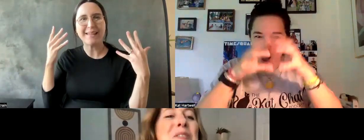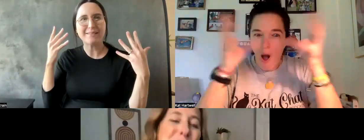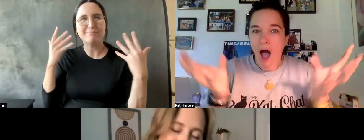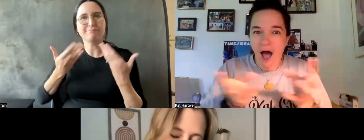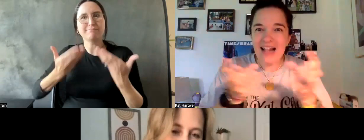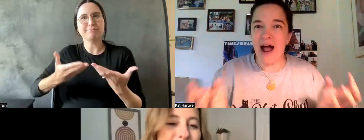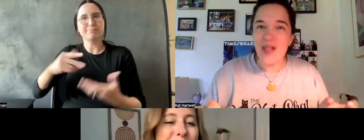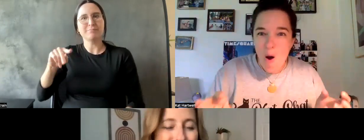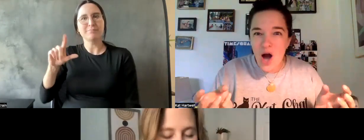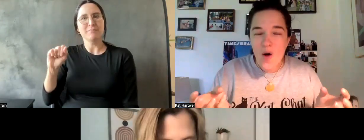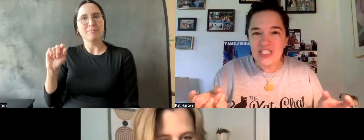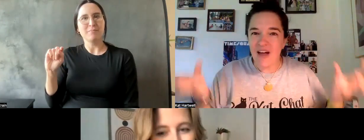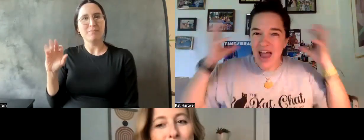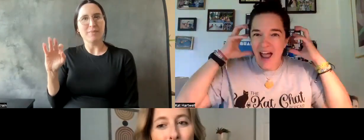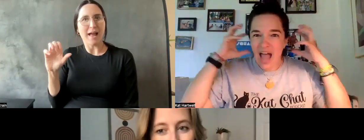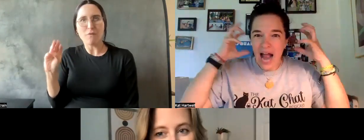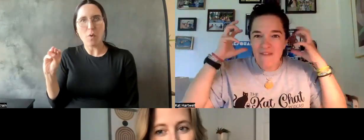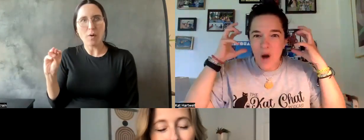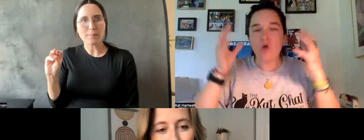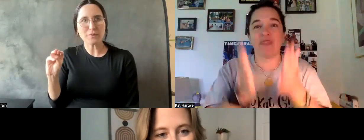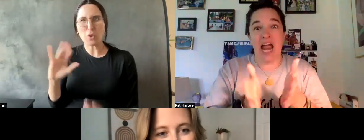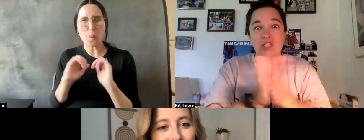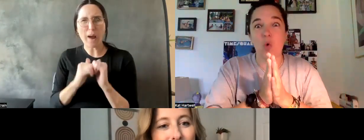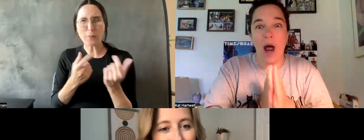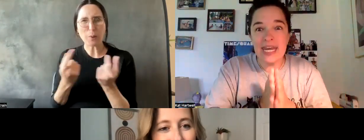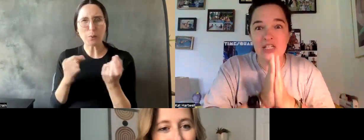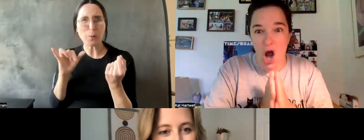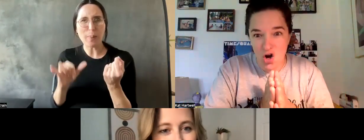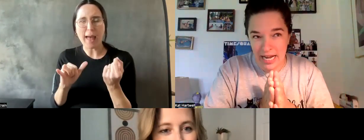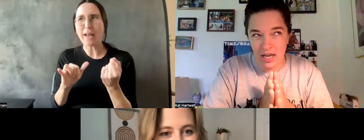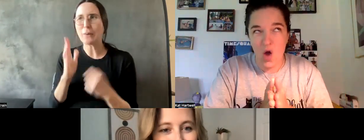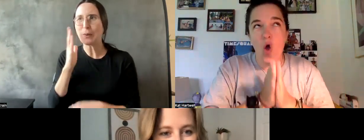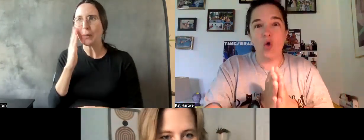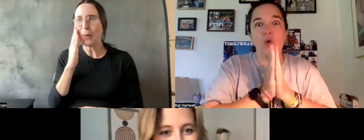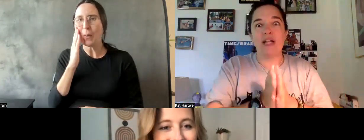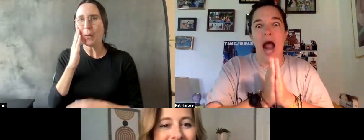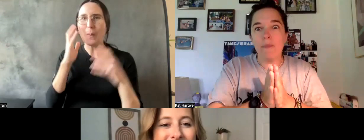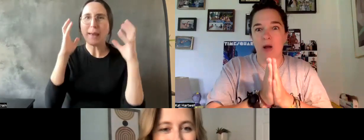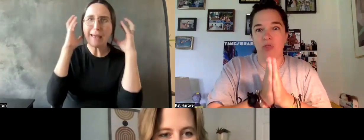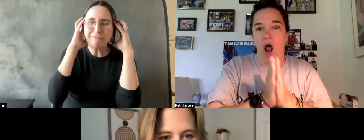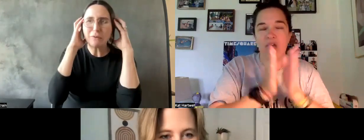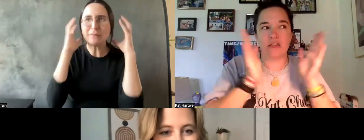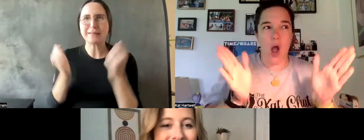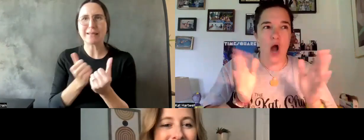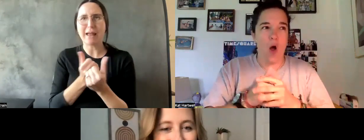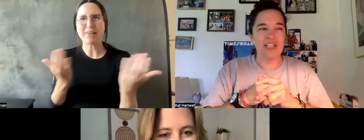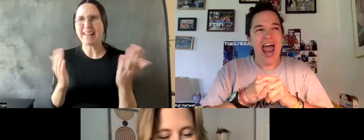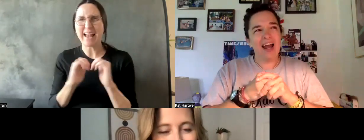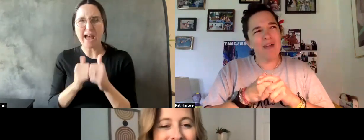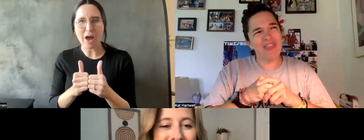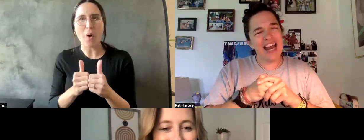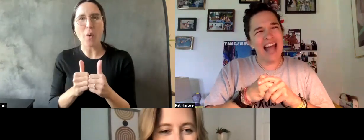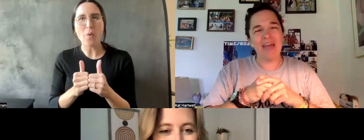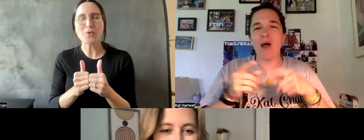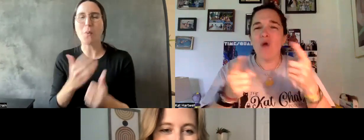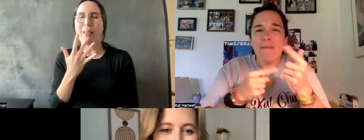anything. All my logos and stuff have like headphones thanks to Wendy Darling, who really helped me with all these logos. And